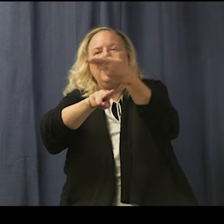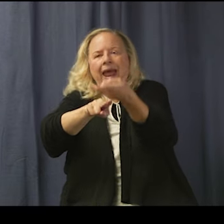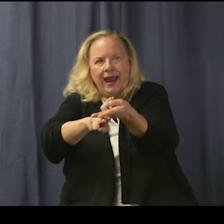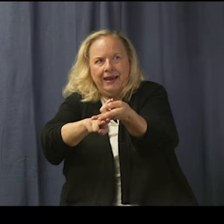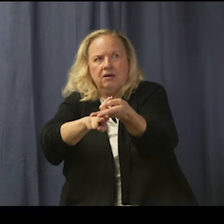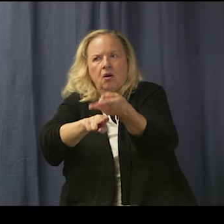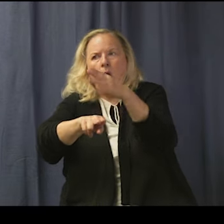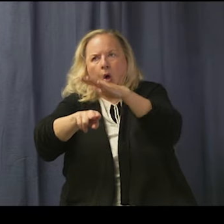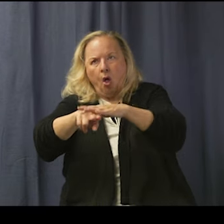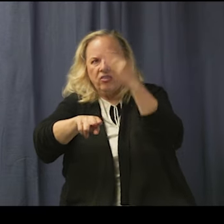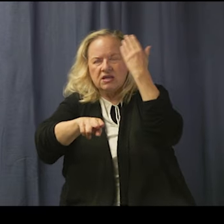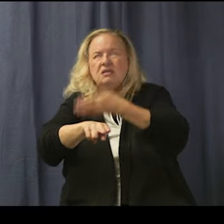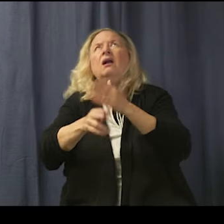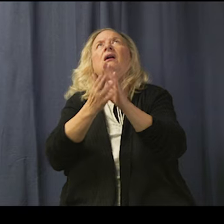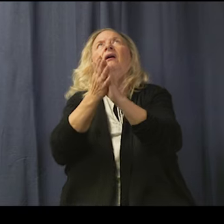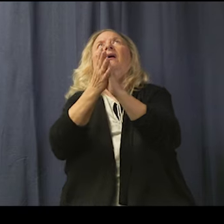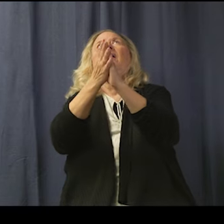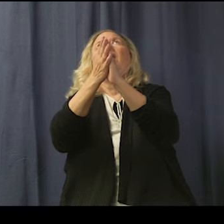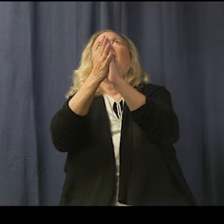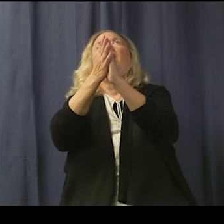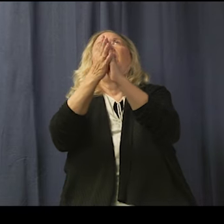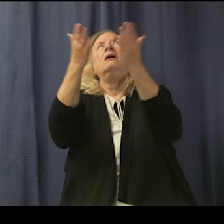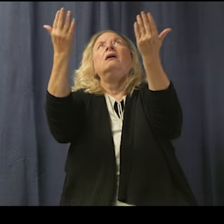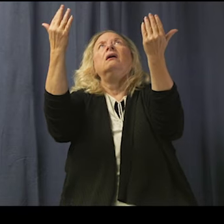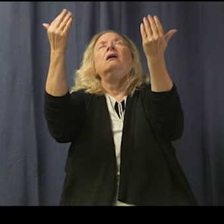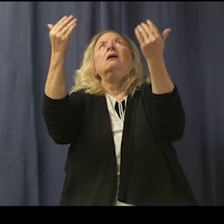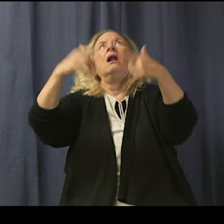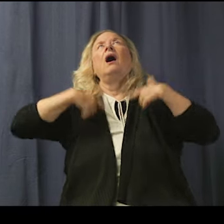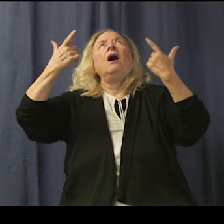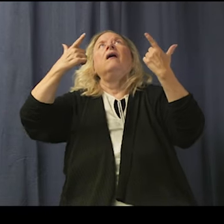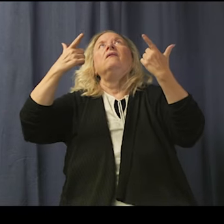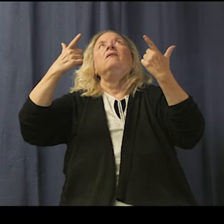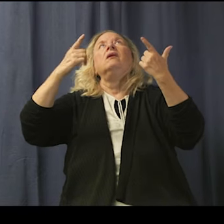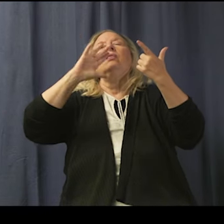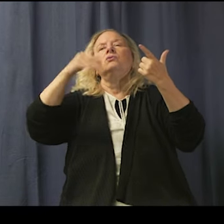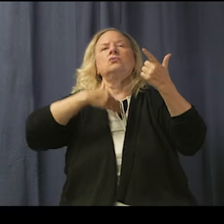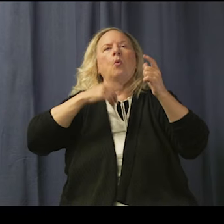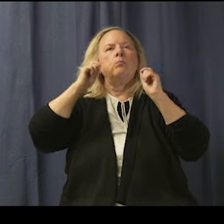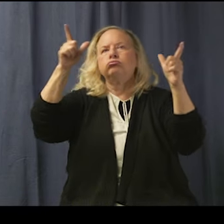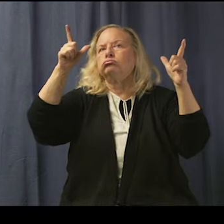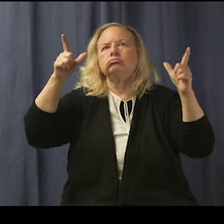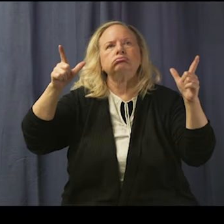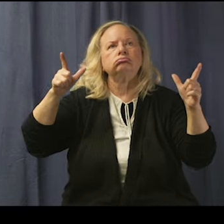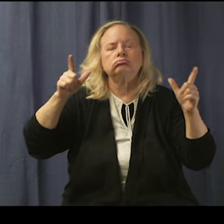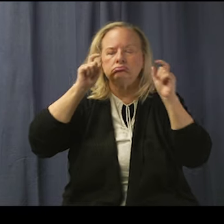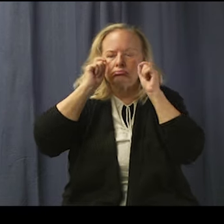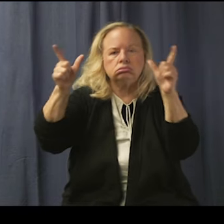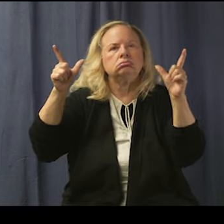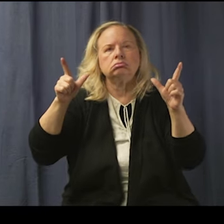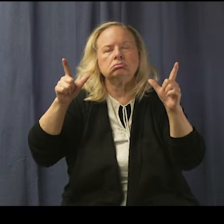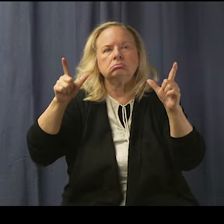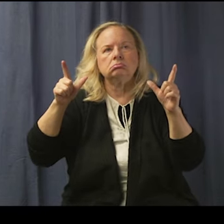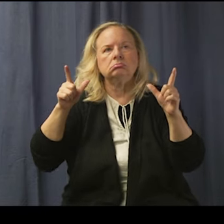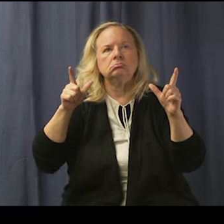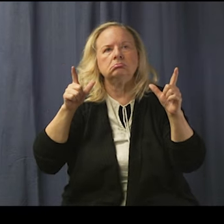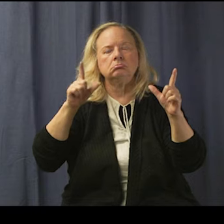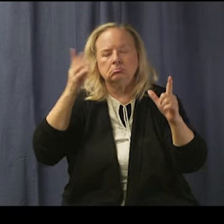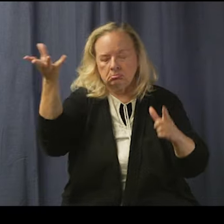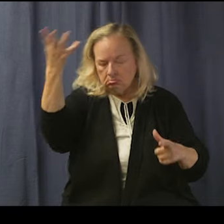this child's soul come into him again. And the Lord heard the voice of Elijah, and the soul of the child came in unto him